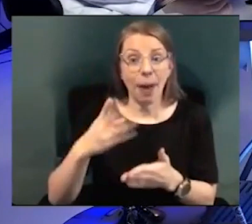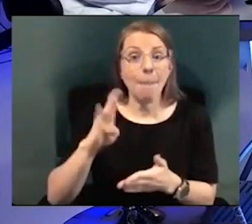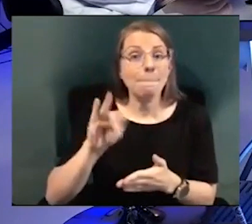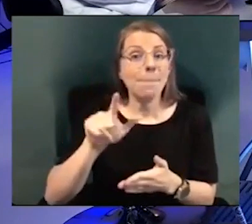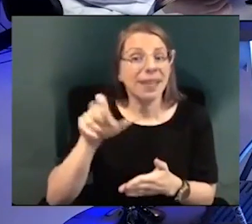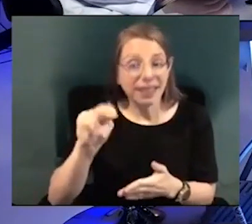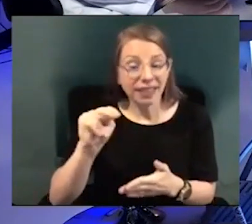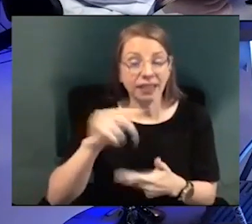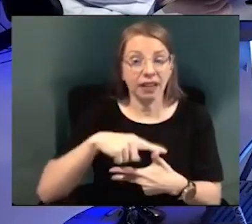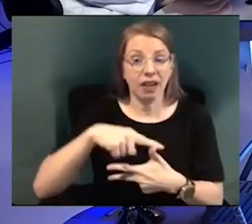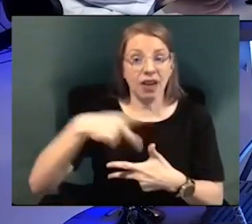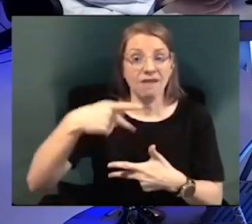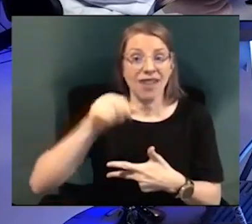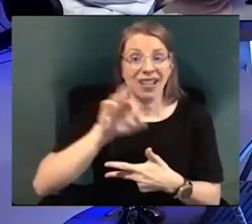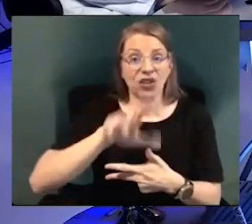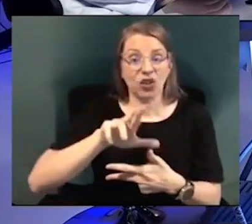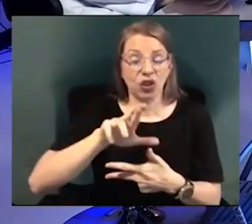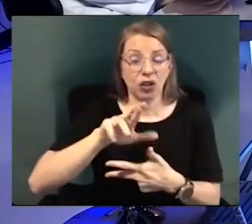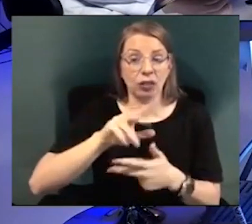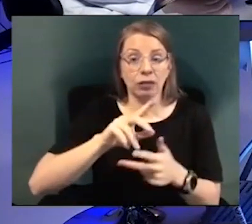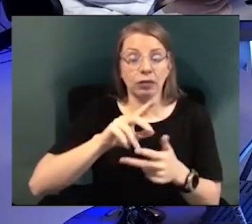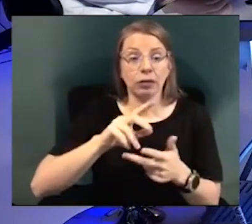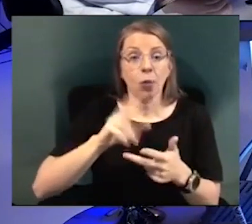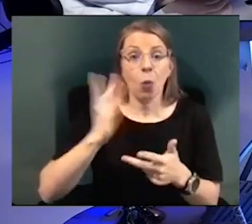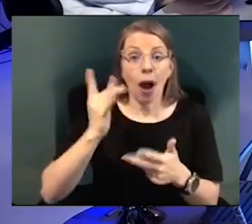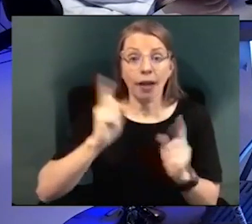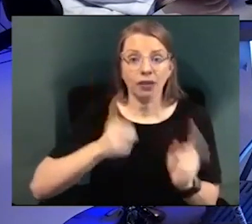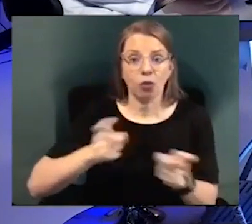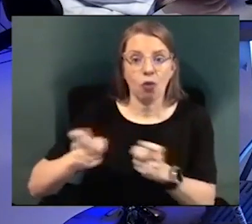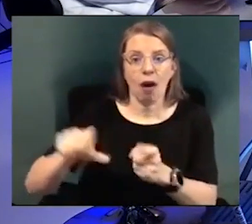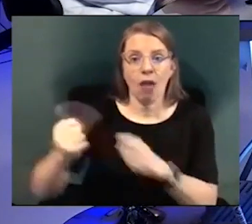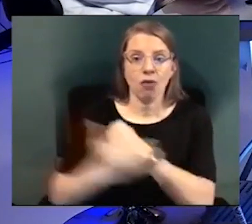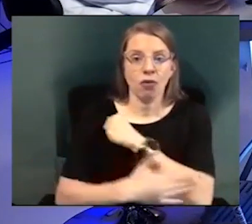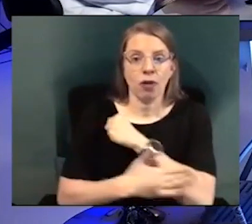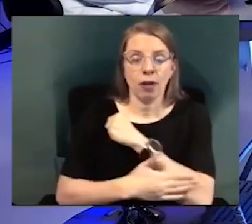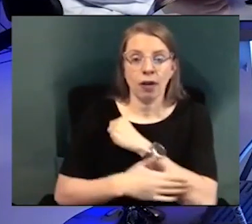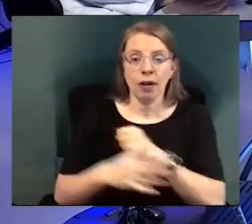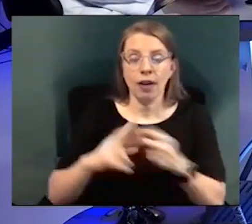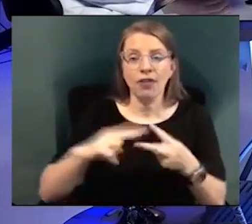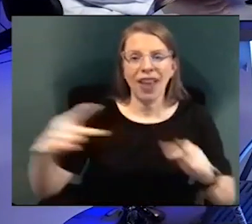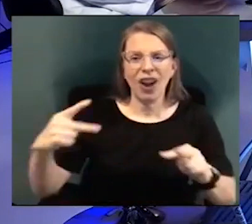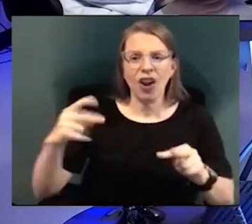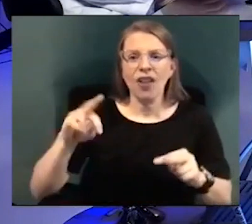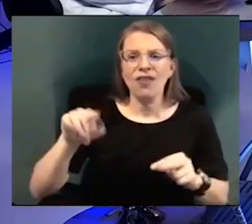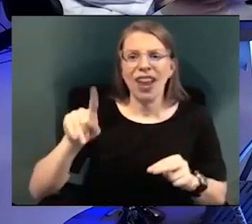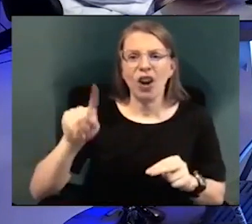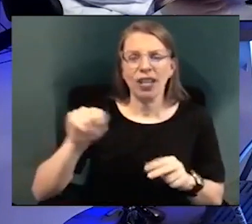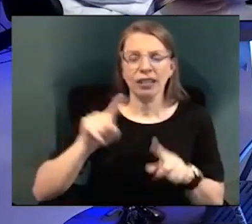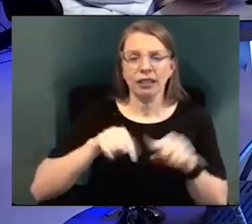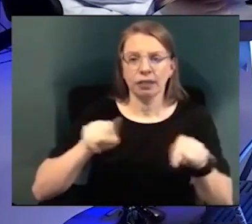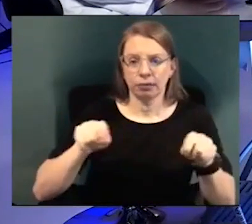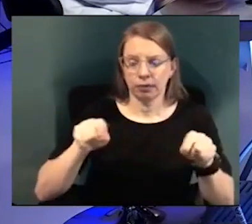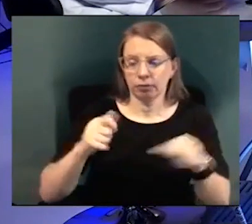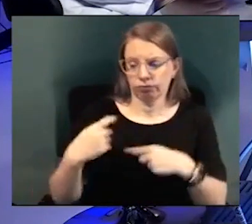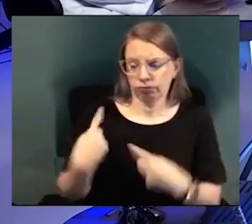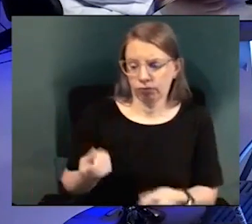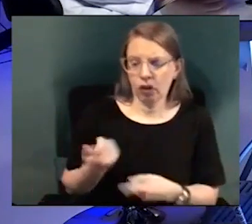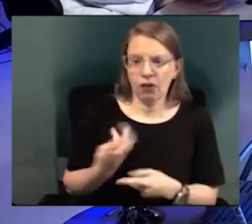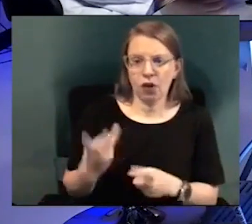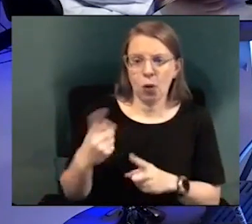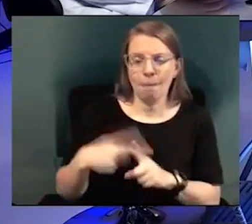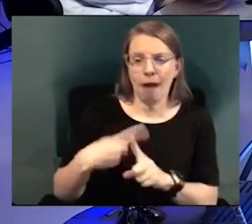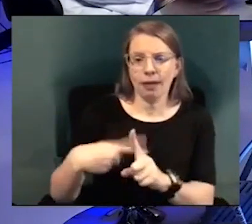Pfizer vaccine doses to donate to other countries. And as you talk about variants these past few months, I'm curious what this could mean in the overall